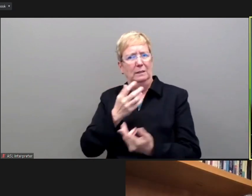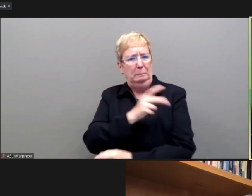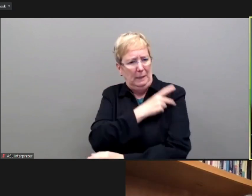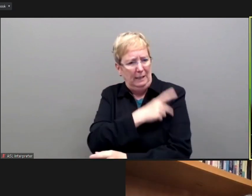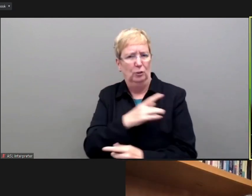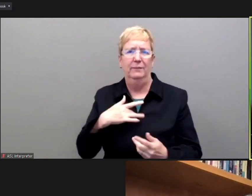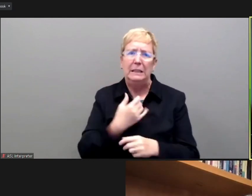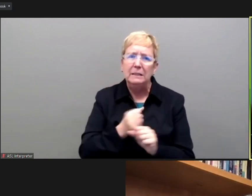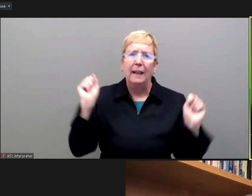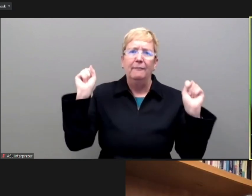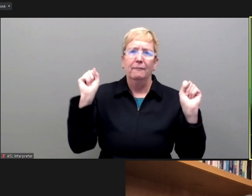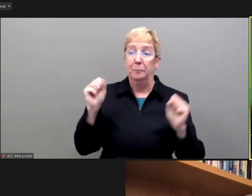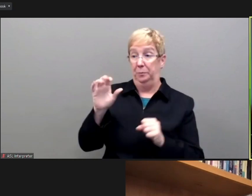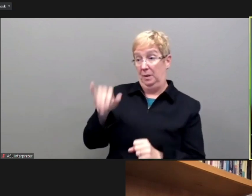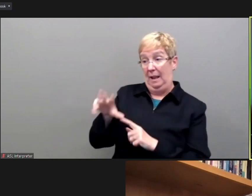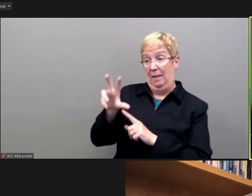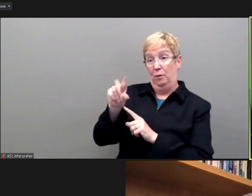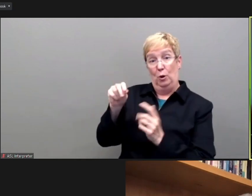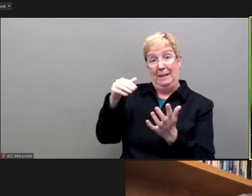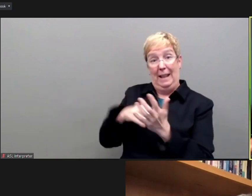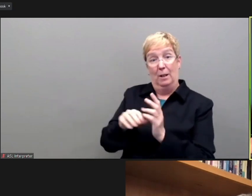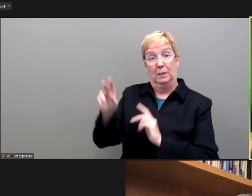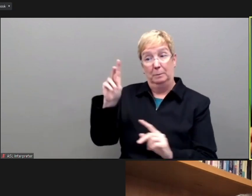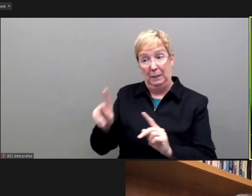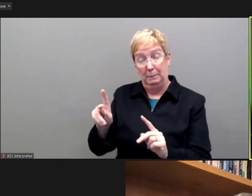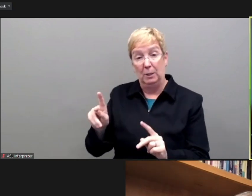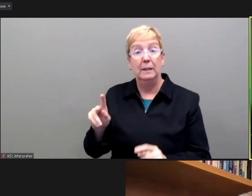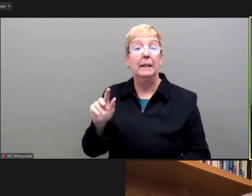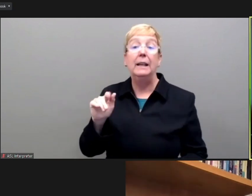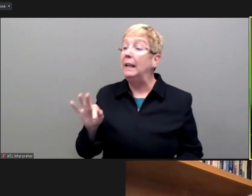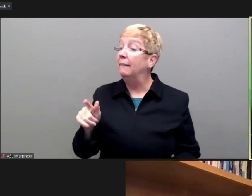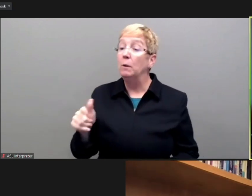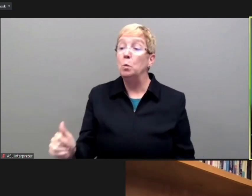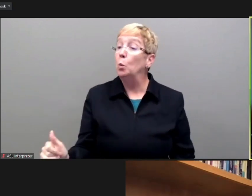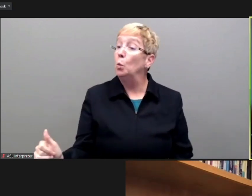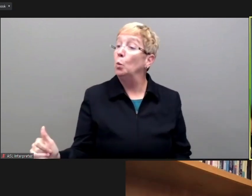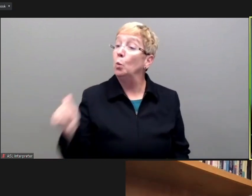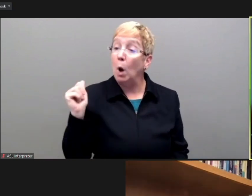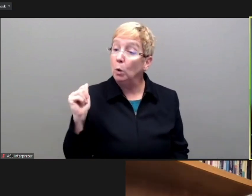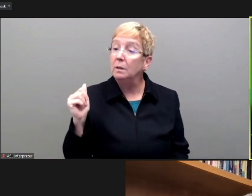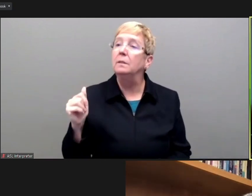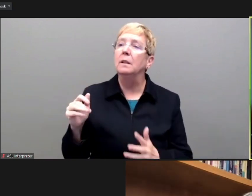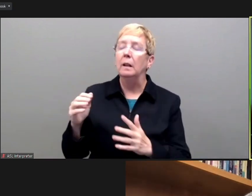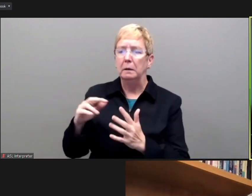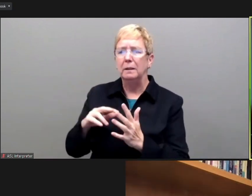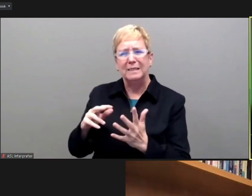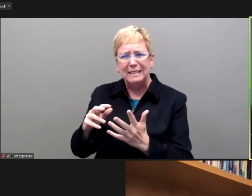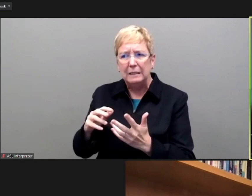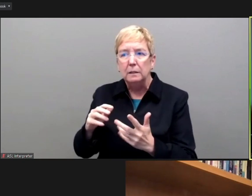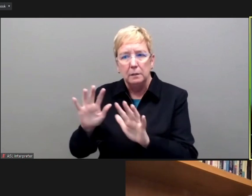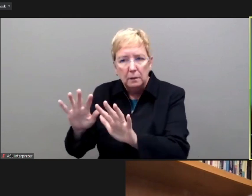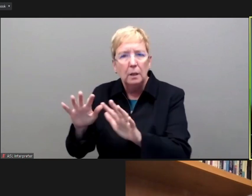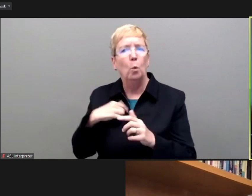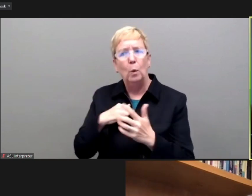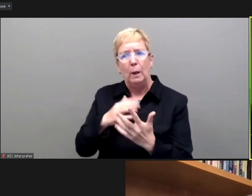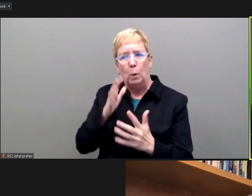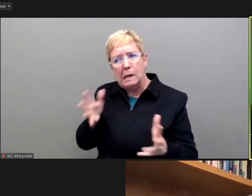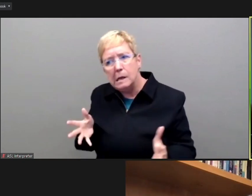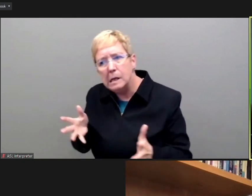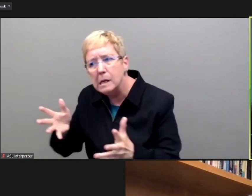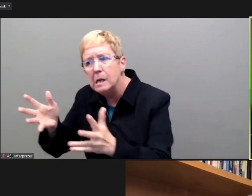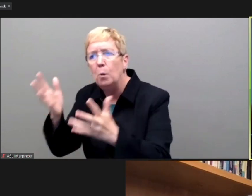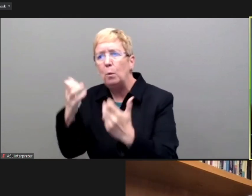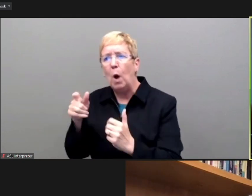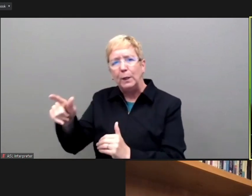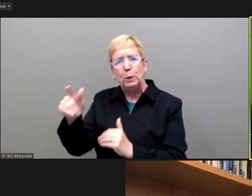those 30,000 people, we will limit their ability to get COVID, to spread COVID. And who knows,